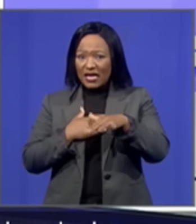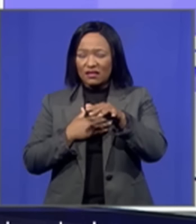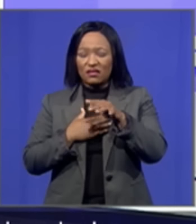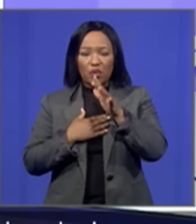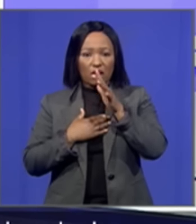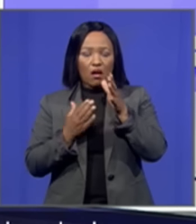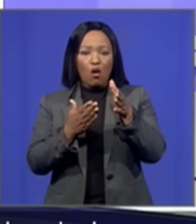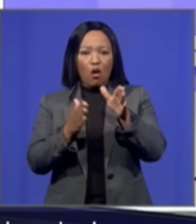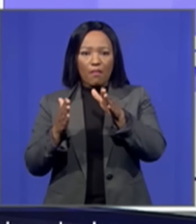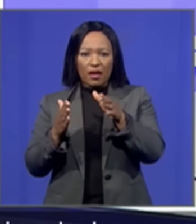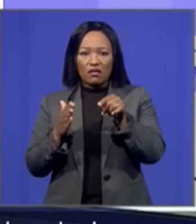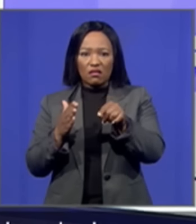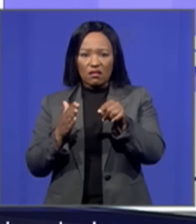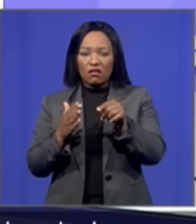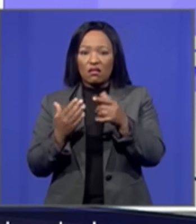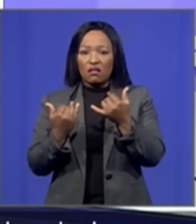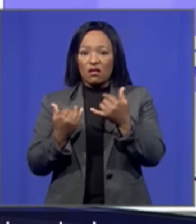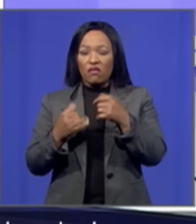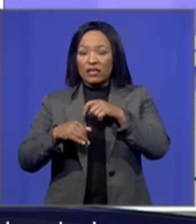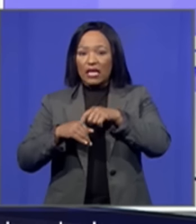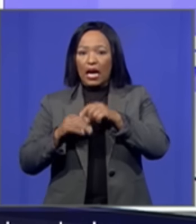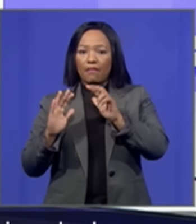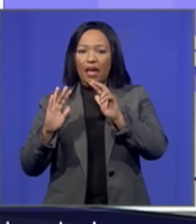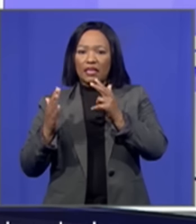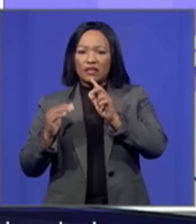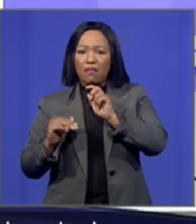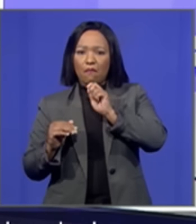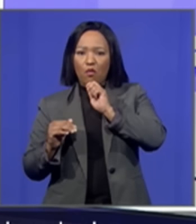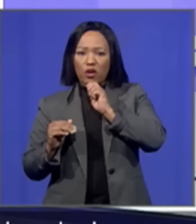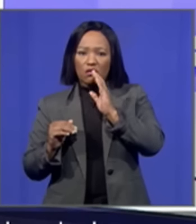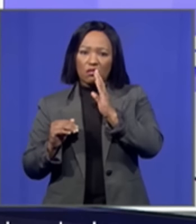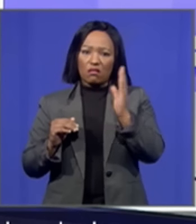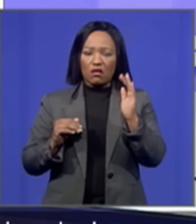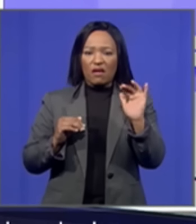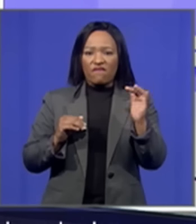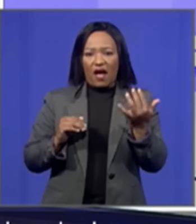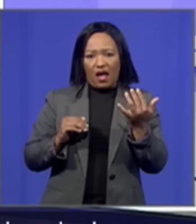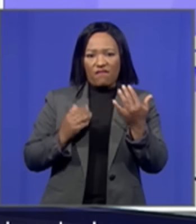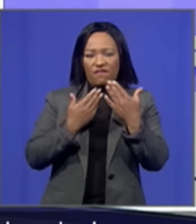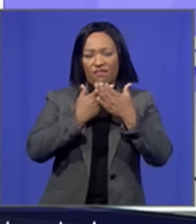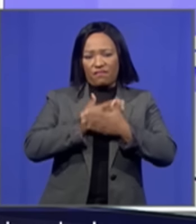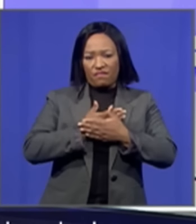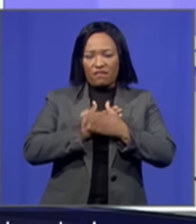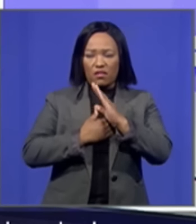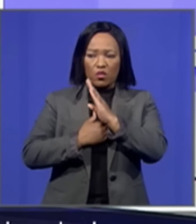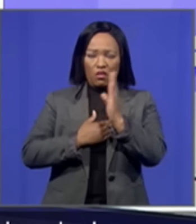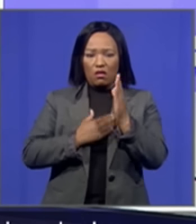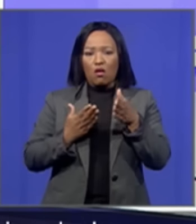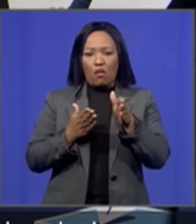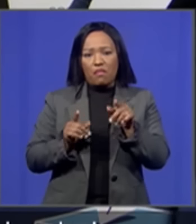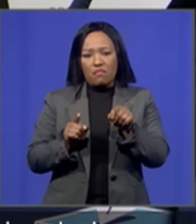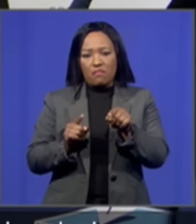ka la Matlhatso le Sontaga go simolola ka ura bo 8 mo mesong go fitla ka ura bo 5 mo thapameng.